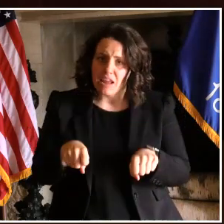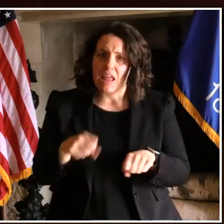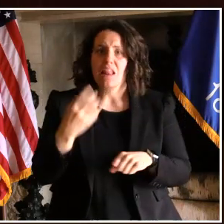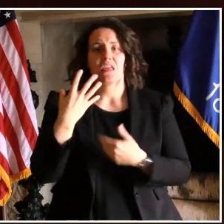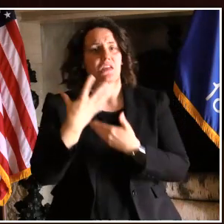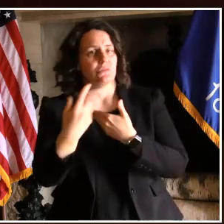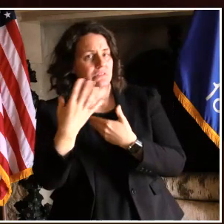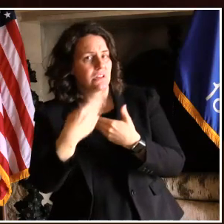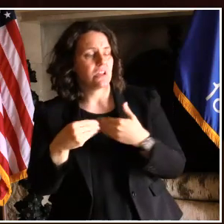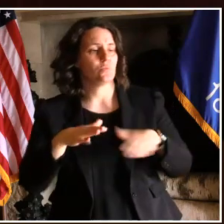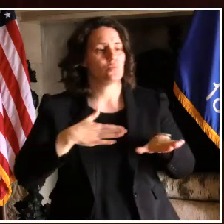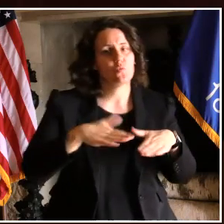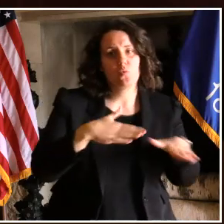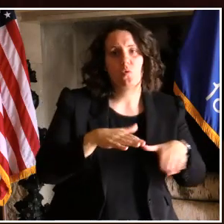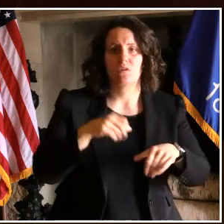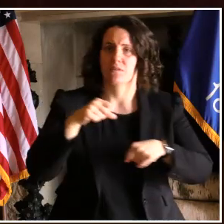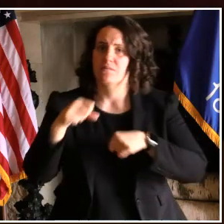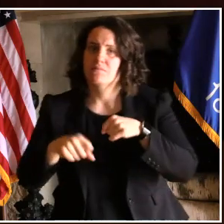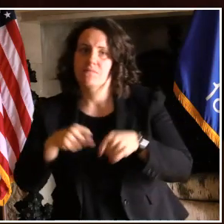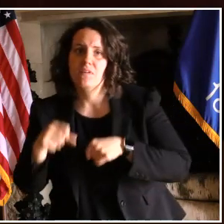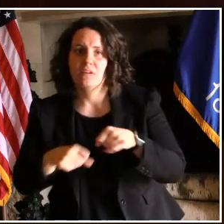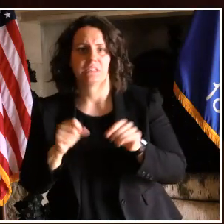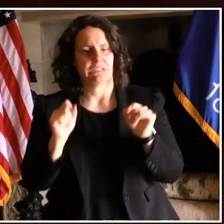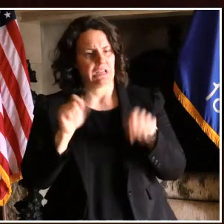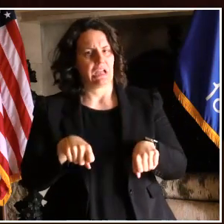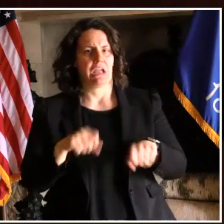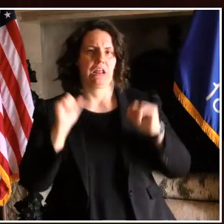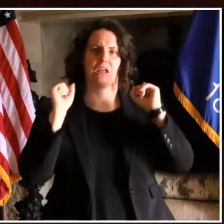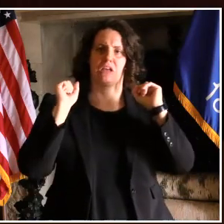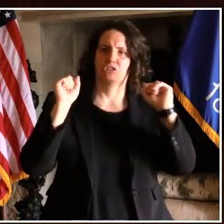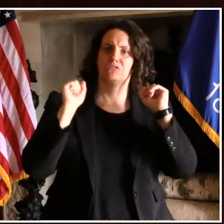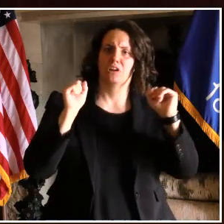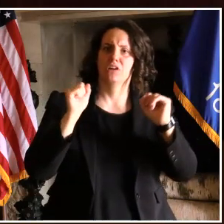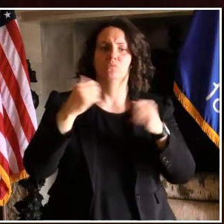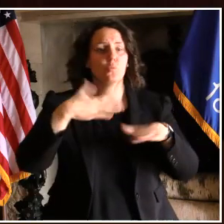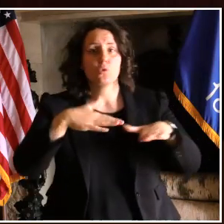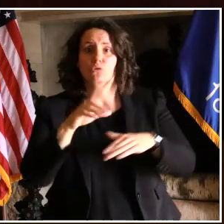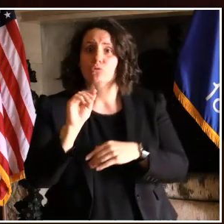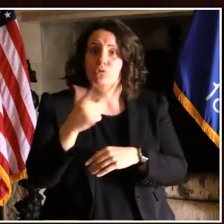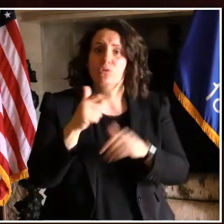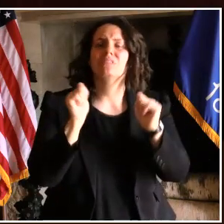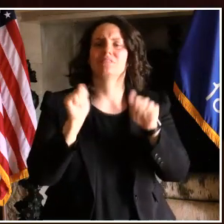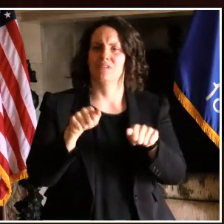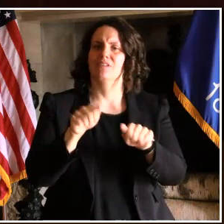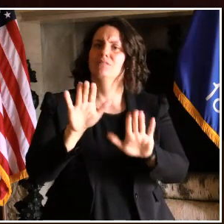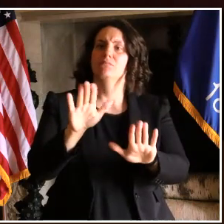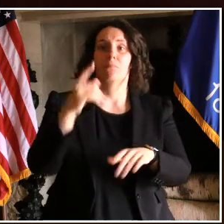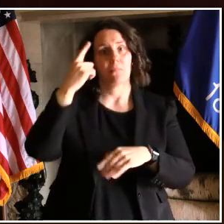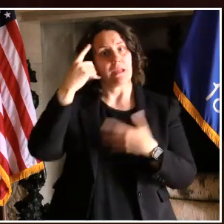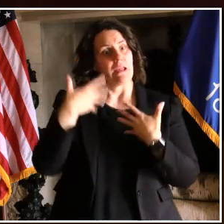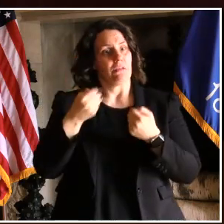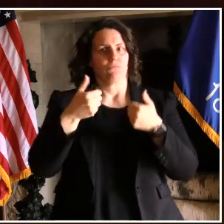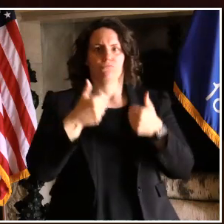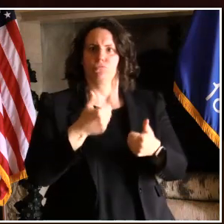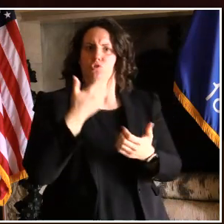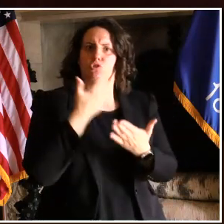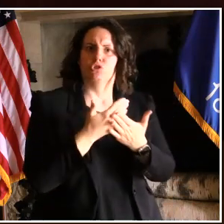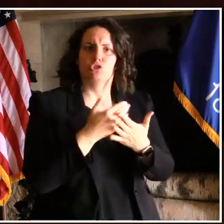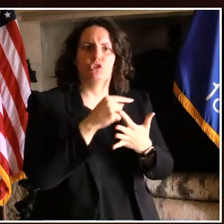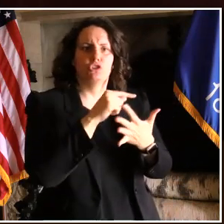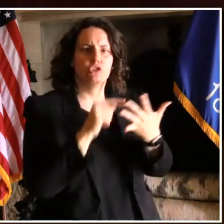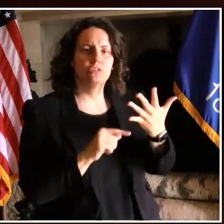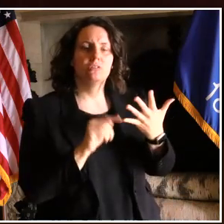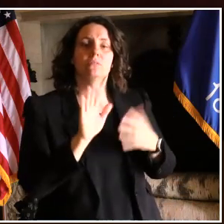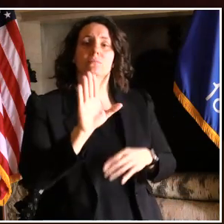good exercise and it's good for everybody's mental health. But please don't take any other unnecessary trips